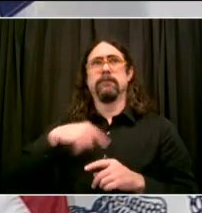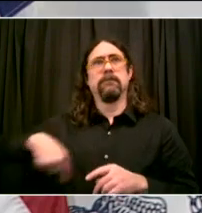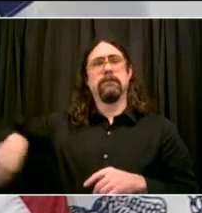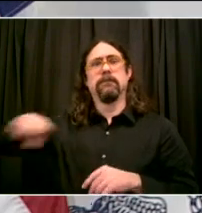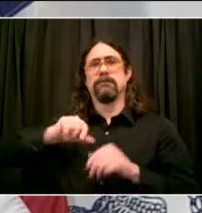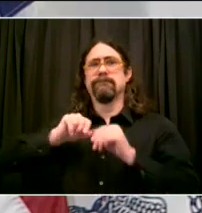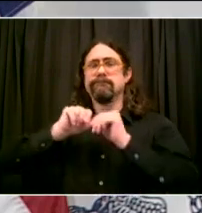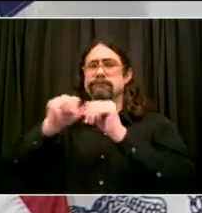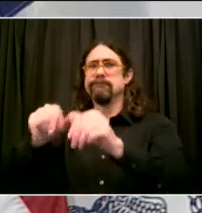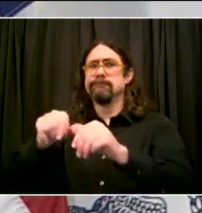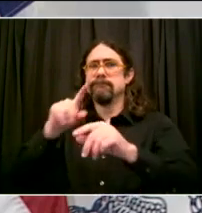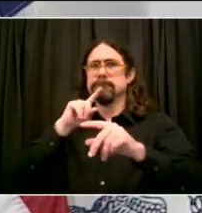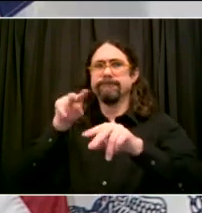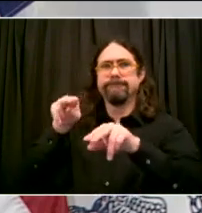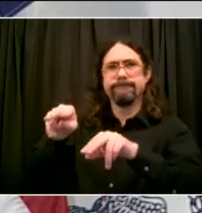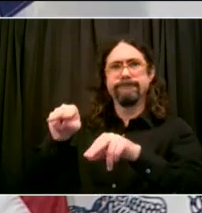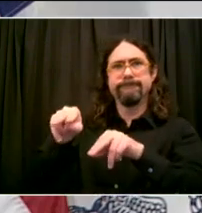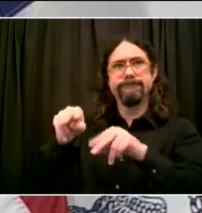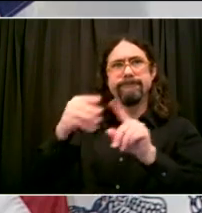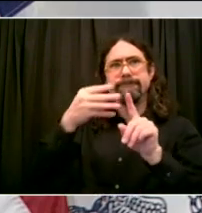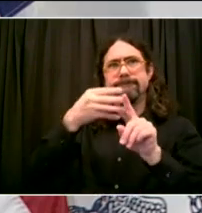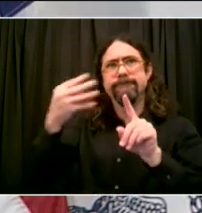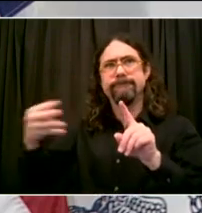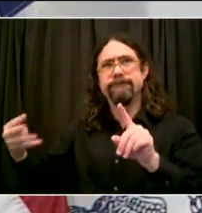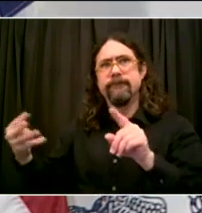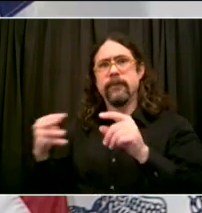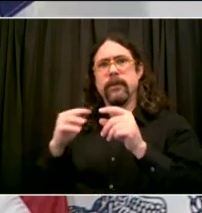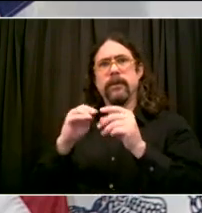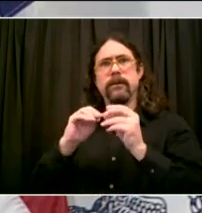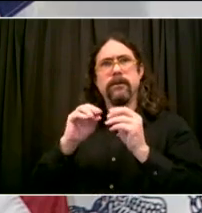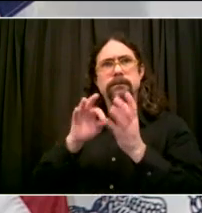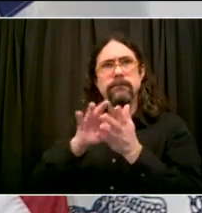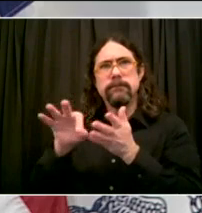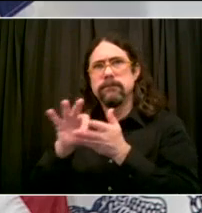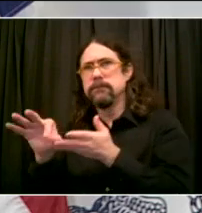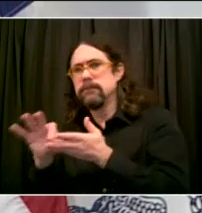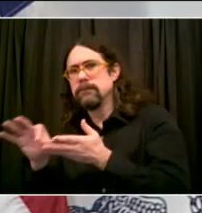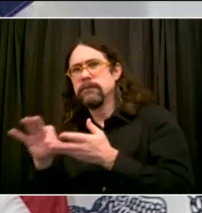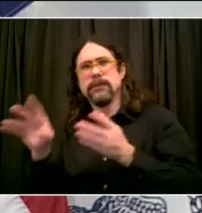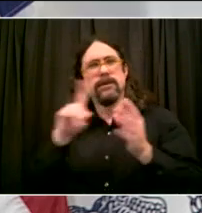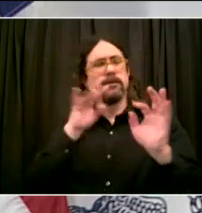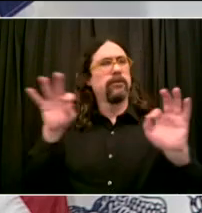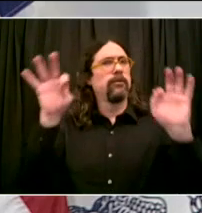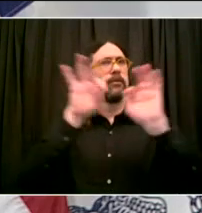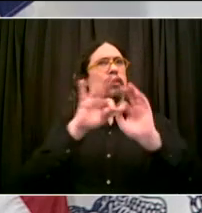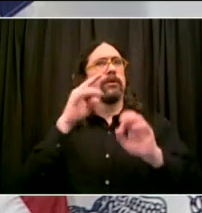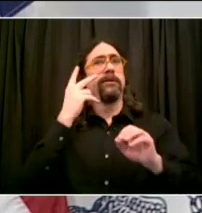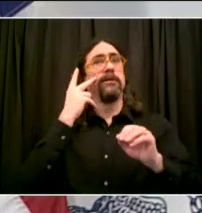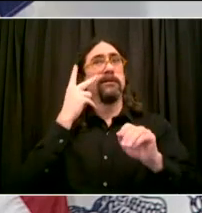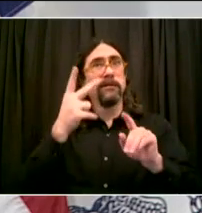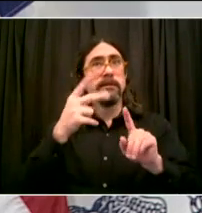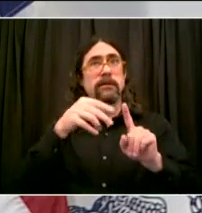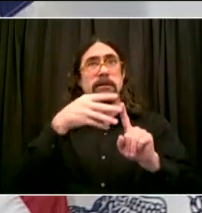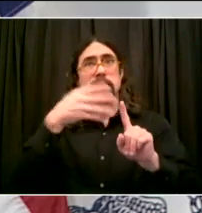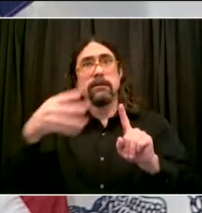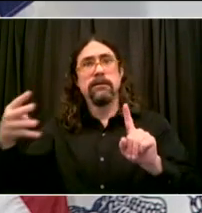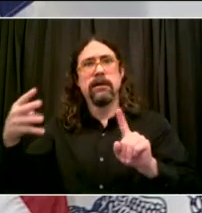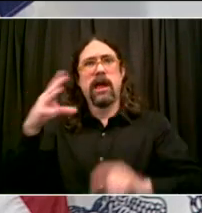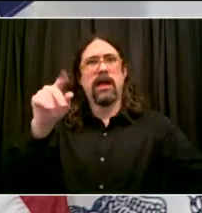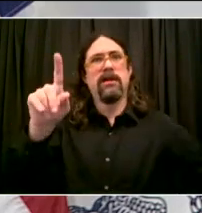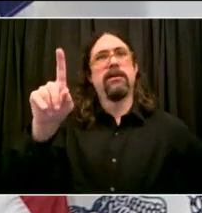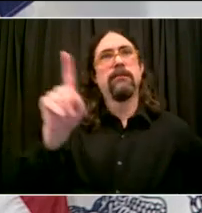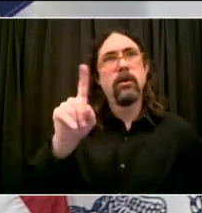areas away from grassroots communities, you're not going to get everyday New Yorkers. You're not going to get as many people of color. You're not going to get as many